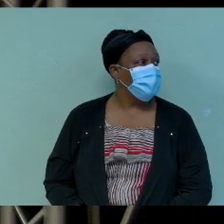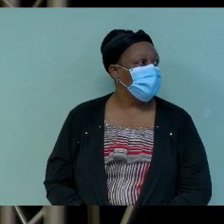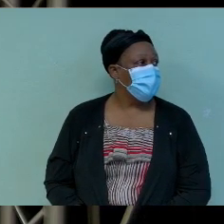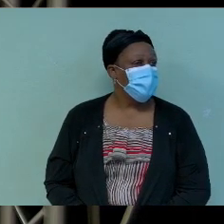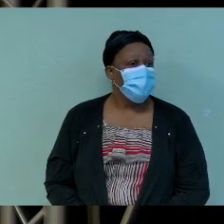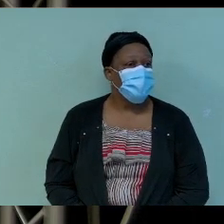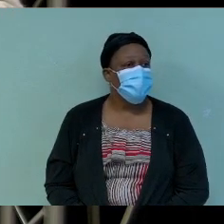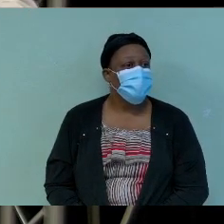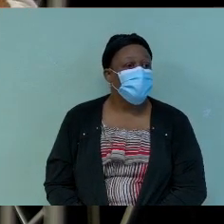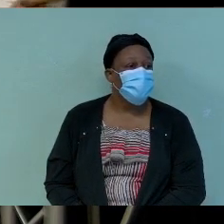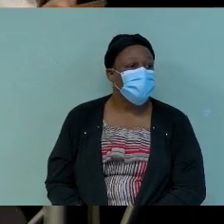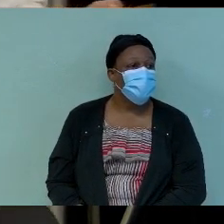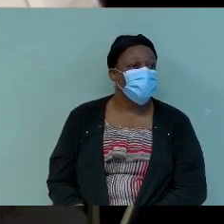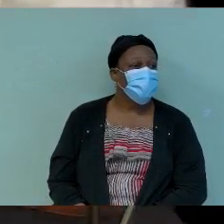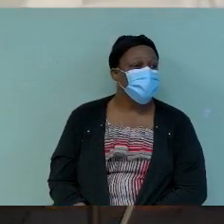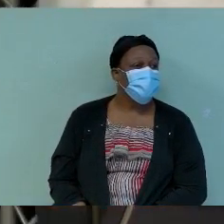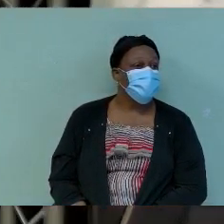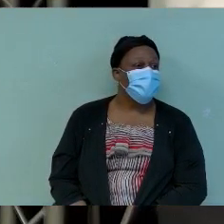Those two questions.